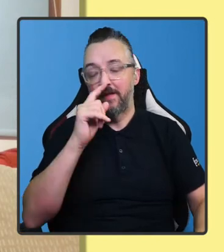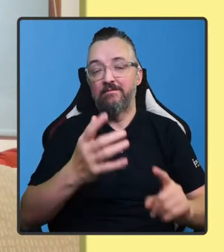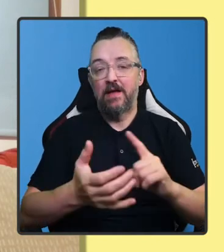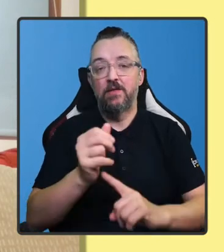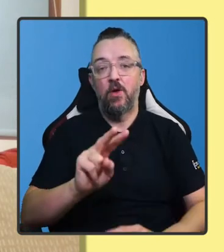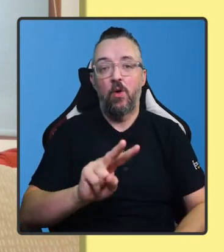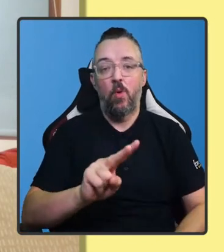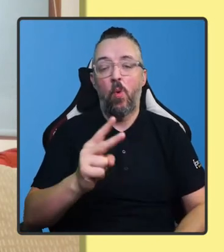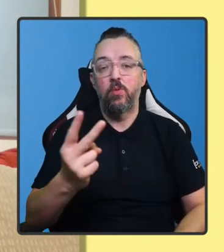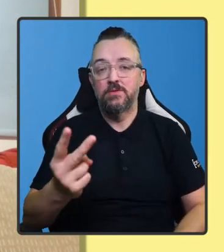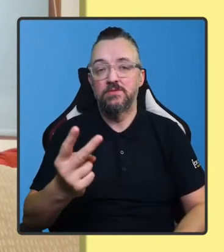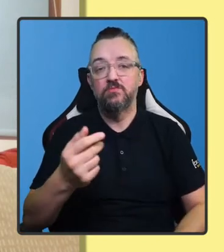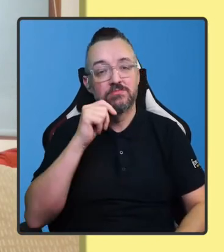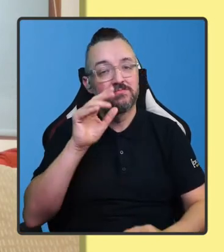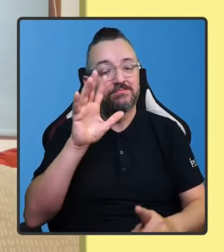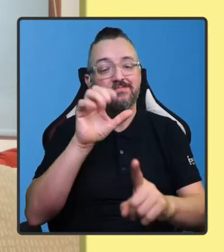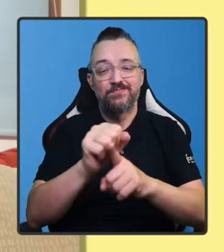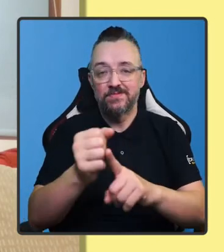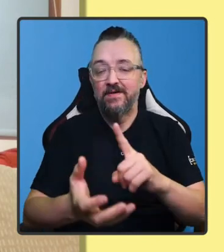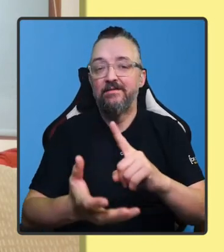be found for it